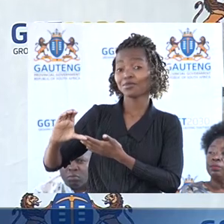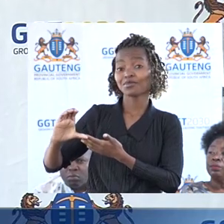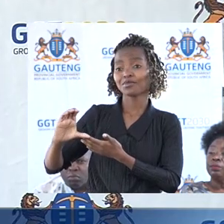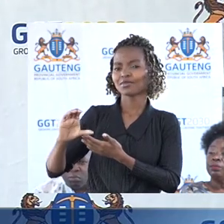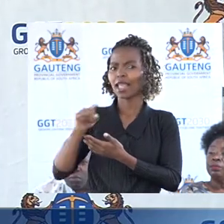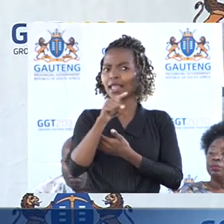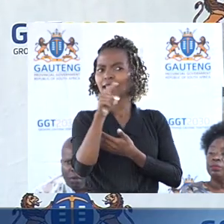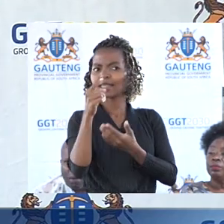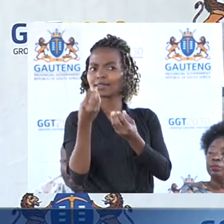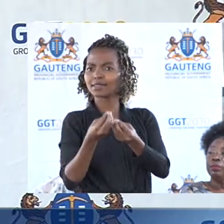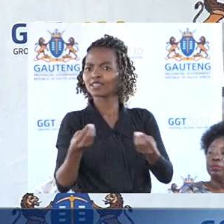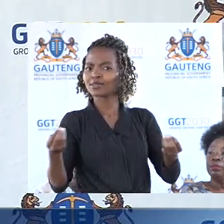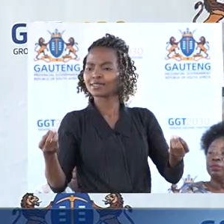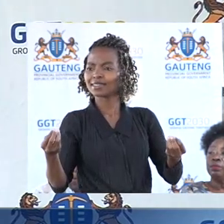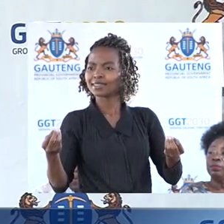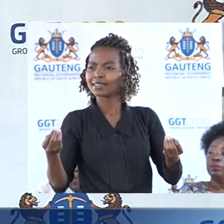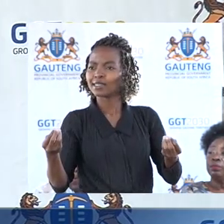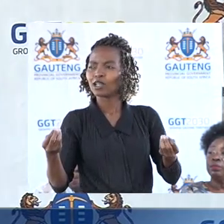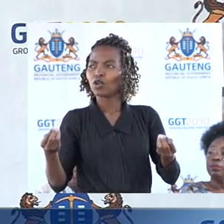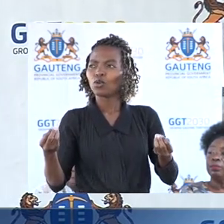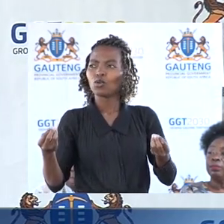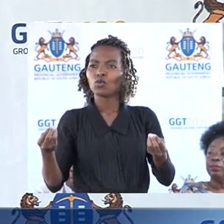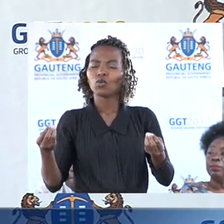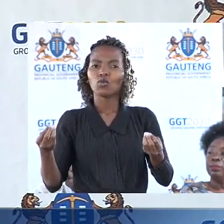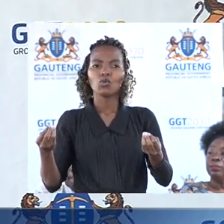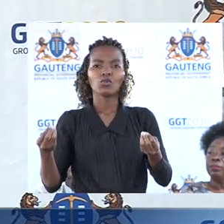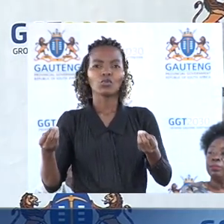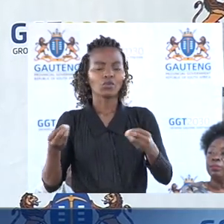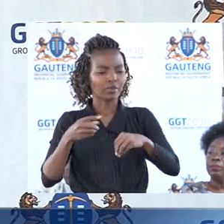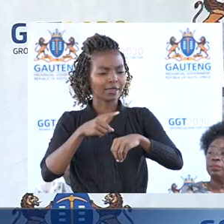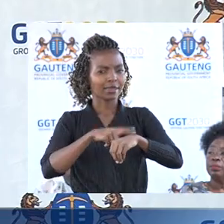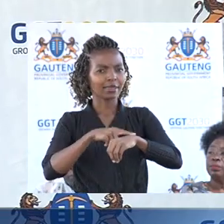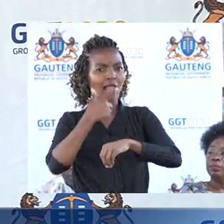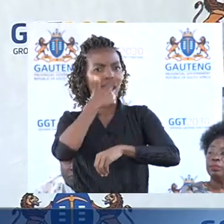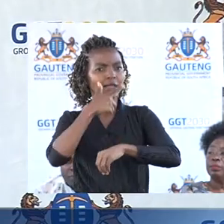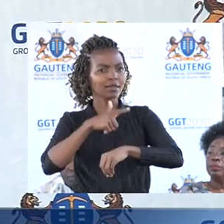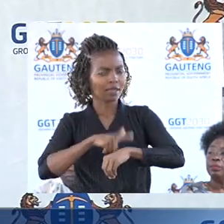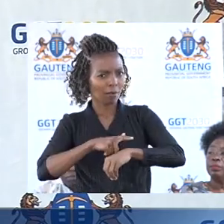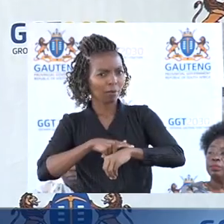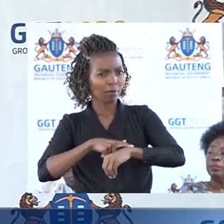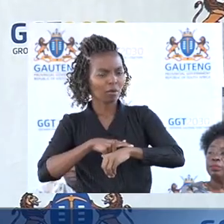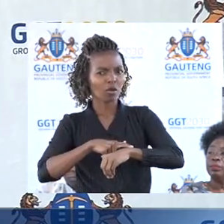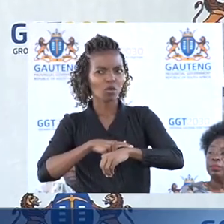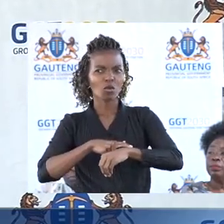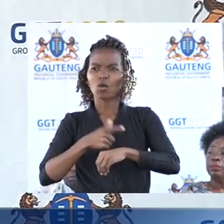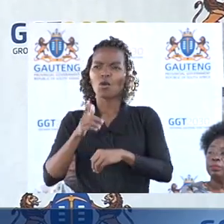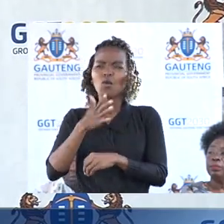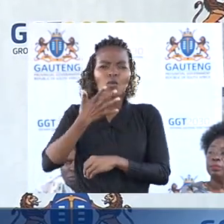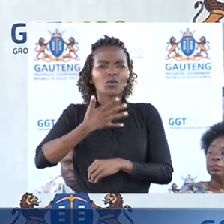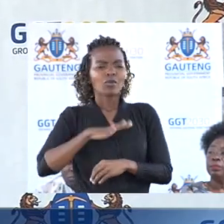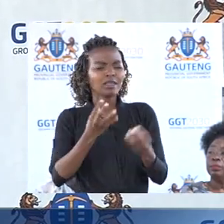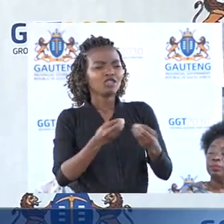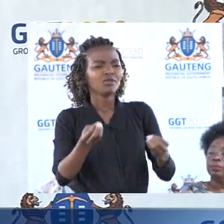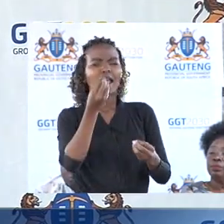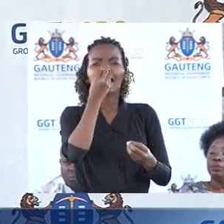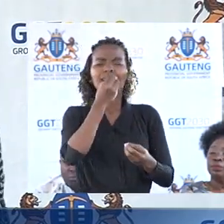These kids, during school nutrition break, we must not have them eating all